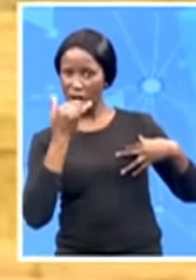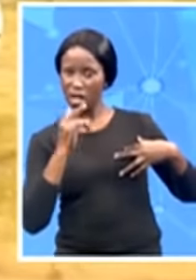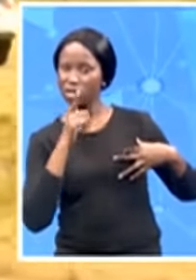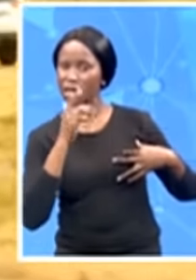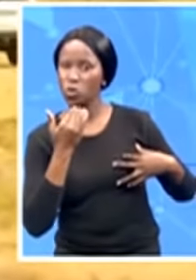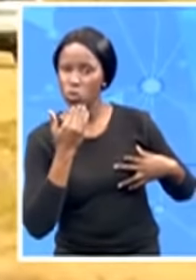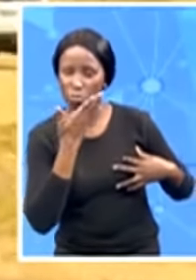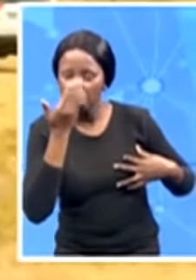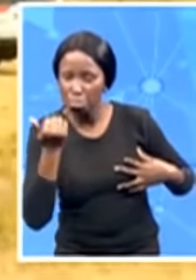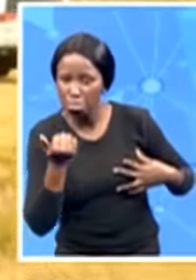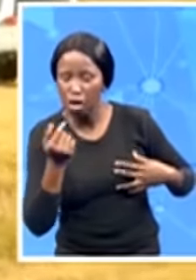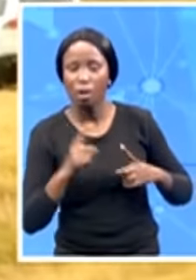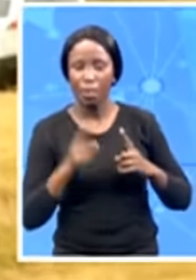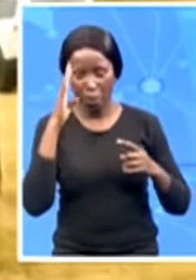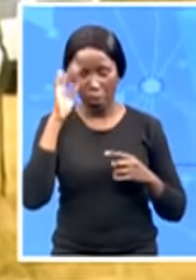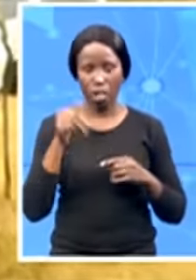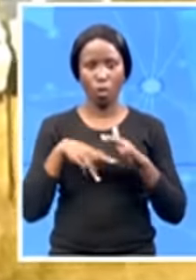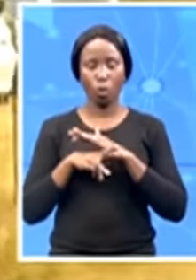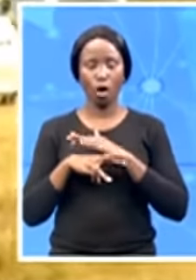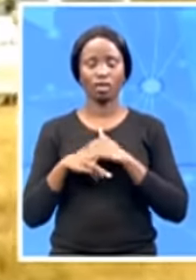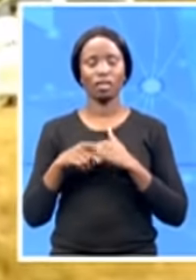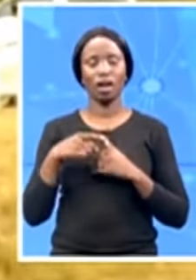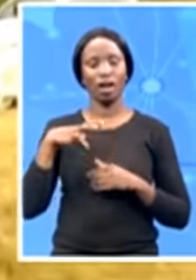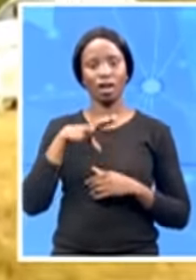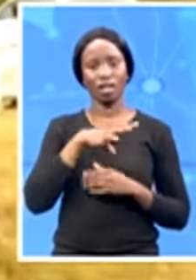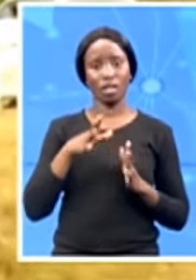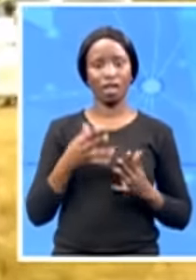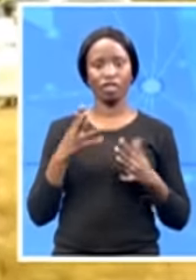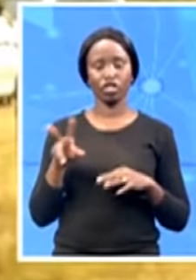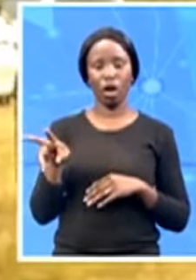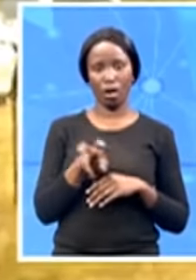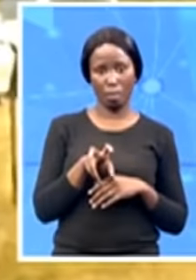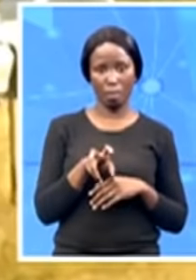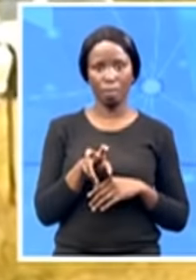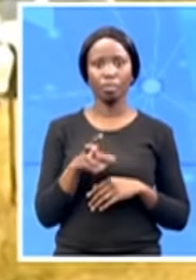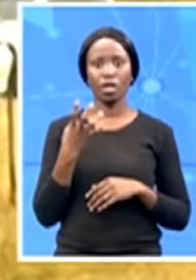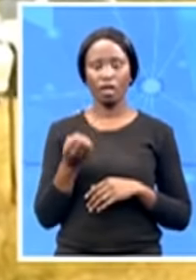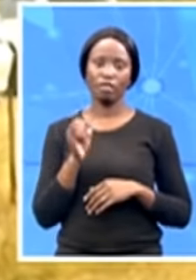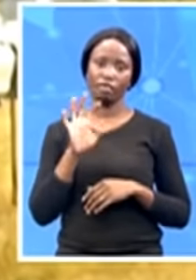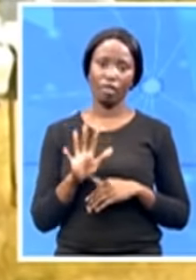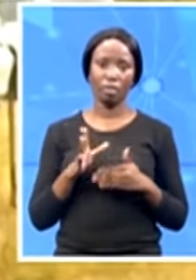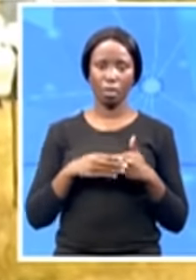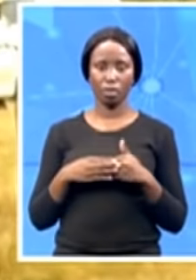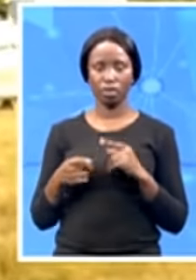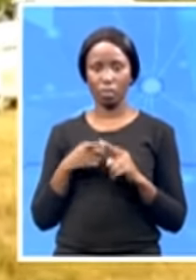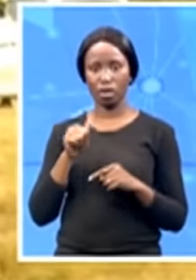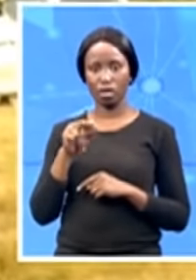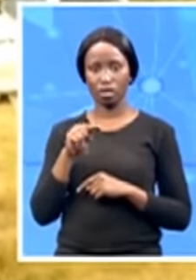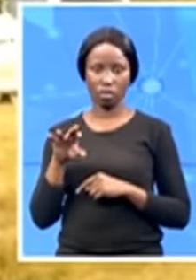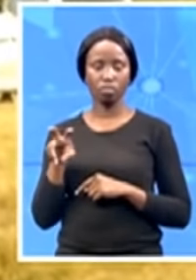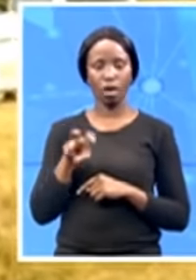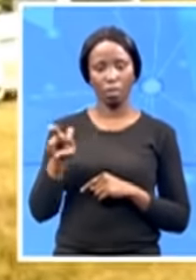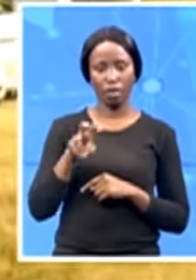in this area did also come through. There was about 5 members of the ANC that were here as well. Yesterday, we just see those small